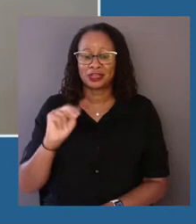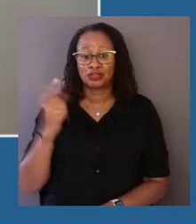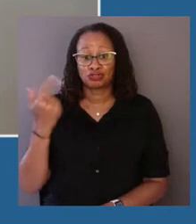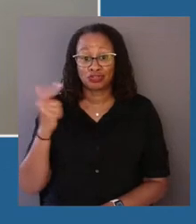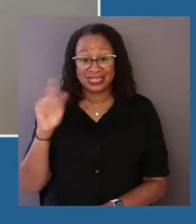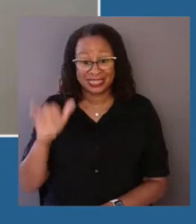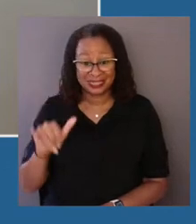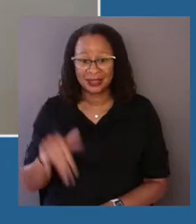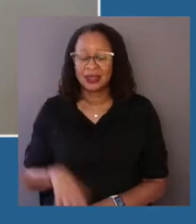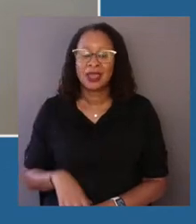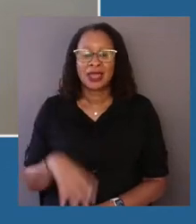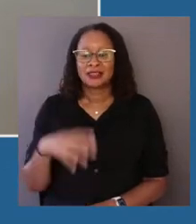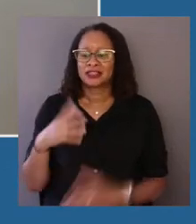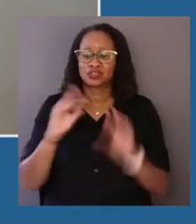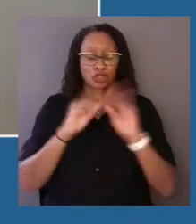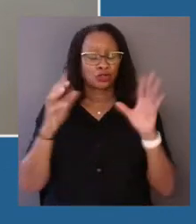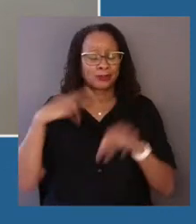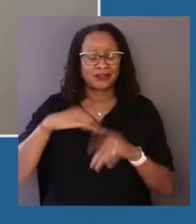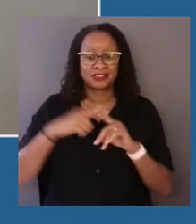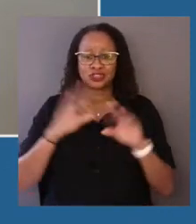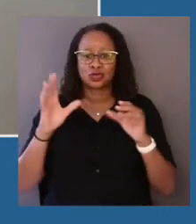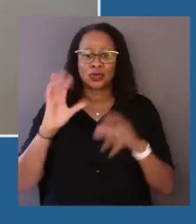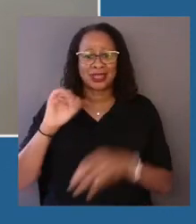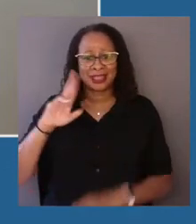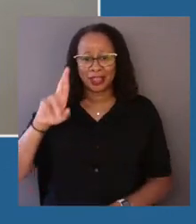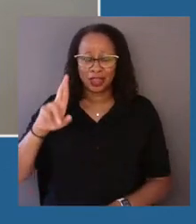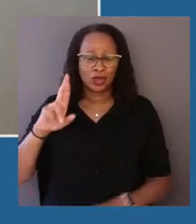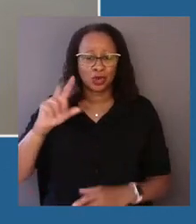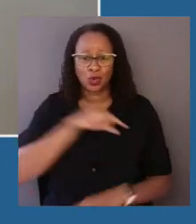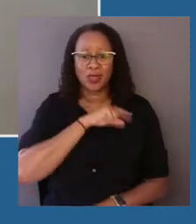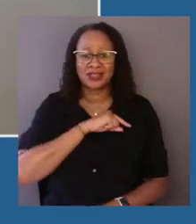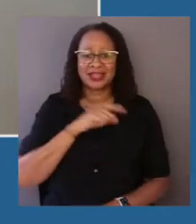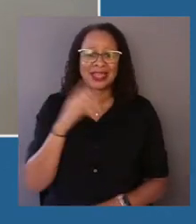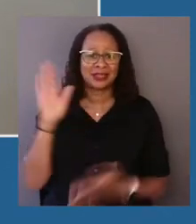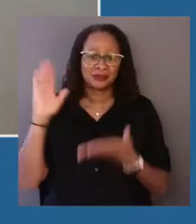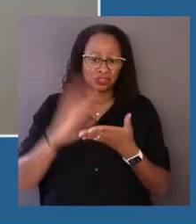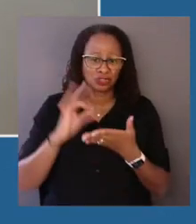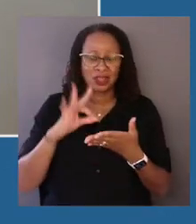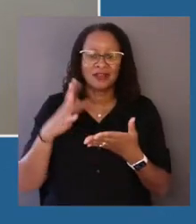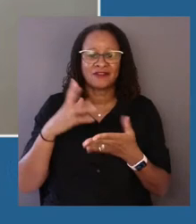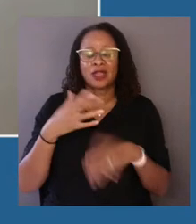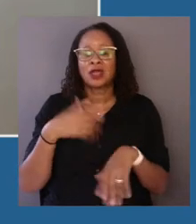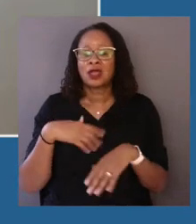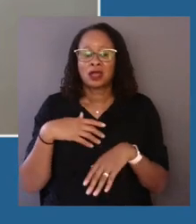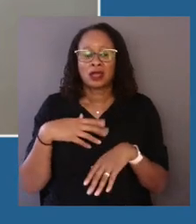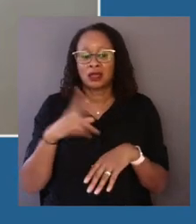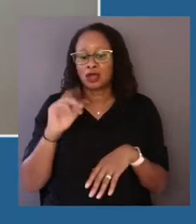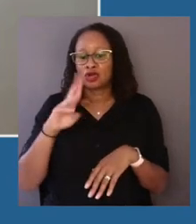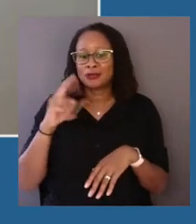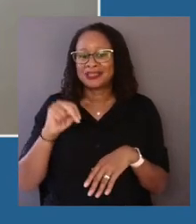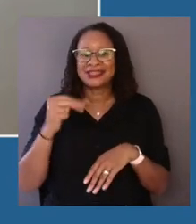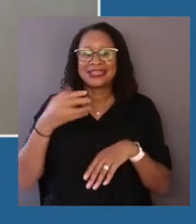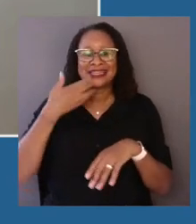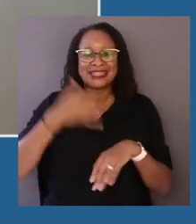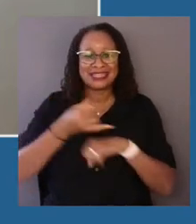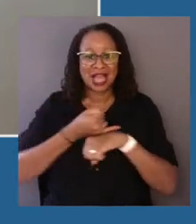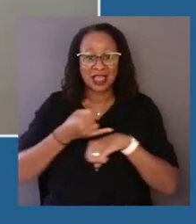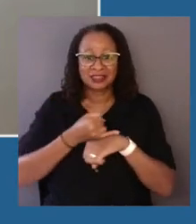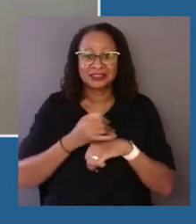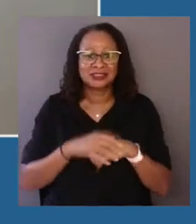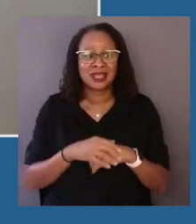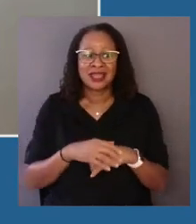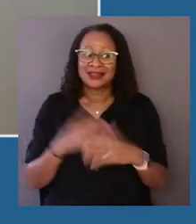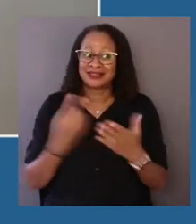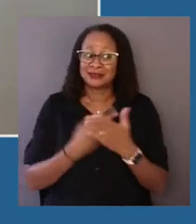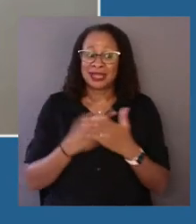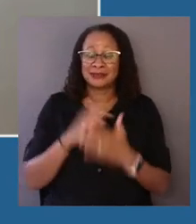to air quality and mitigation of the urban heat island that is cooking urban areas at temperatures sometimes 10 degrees